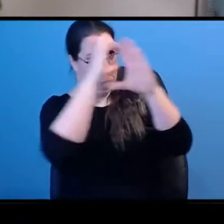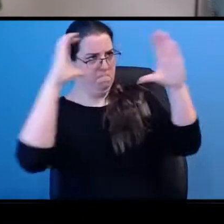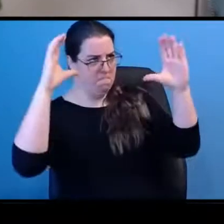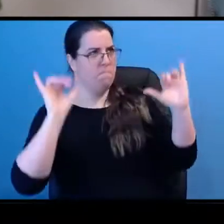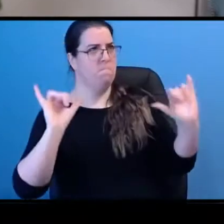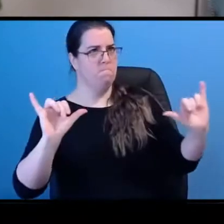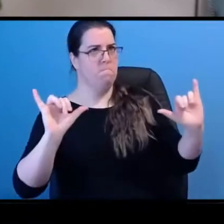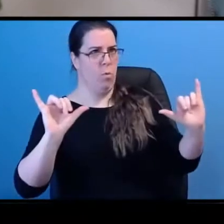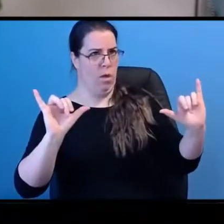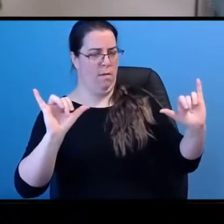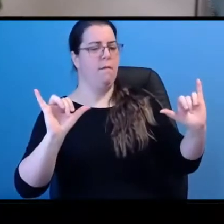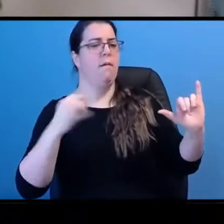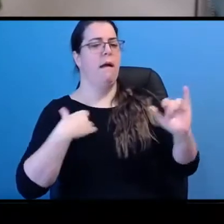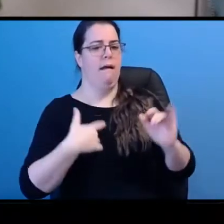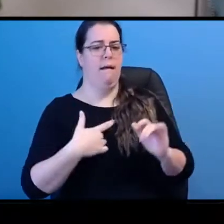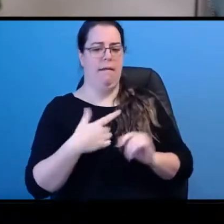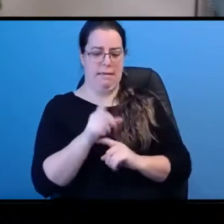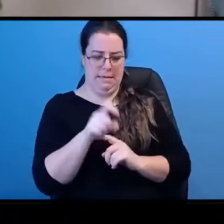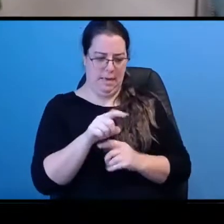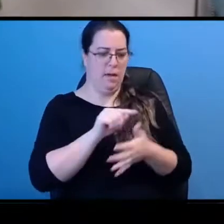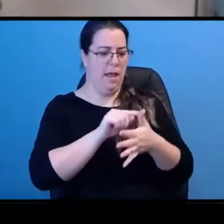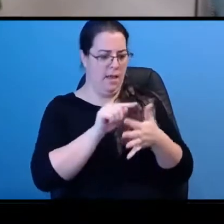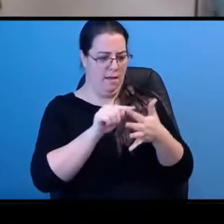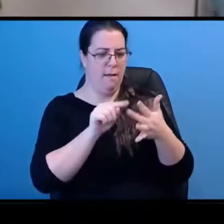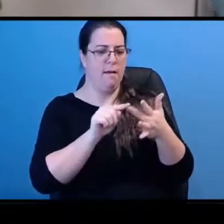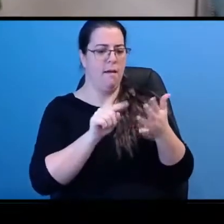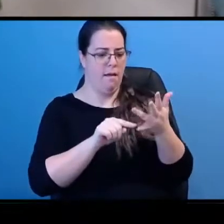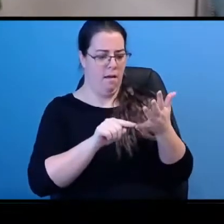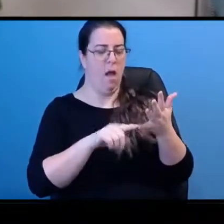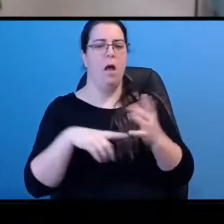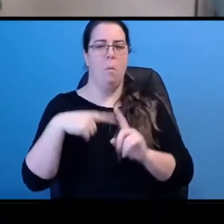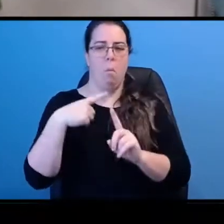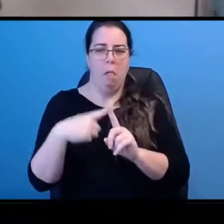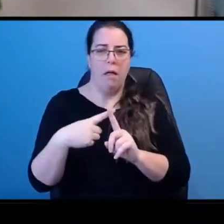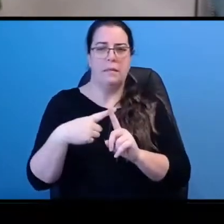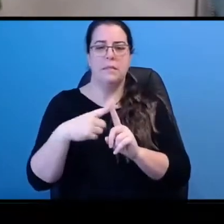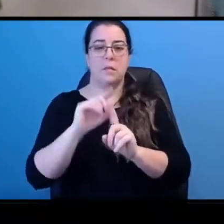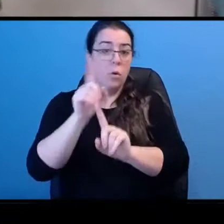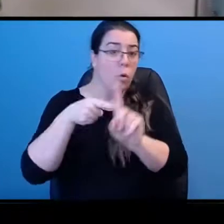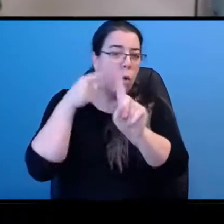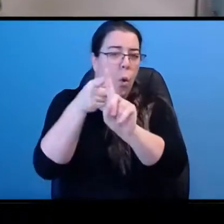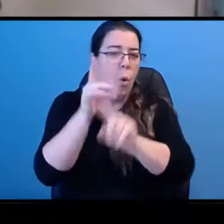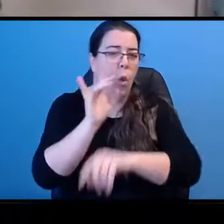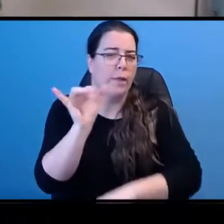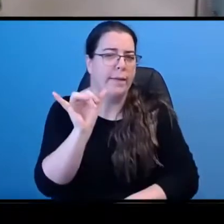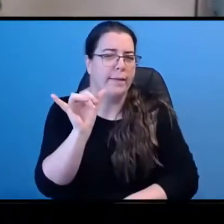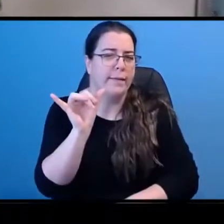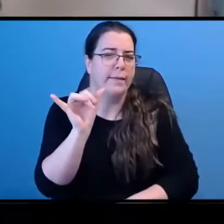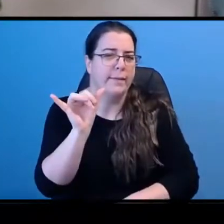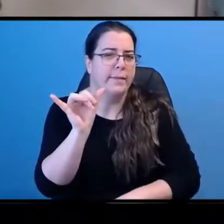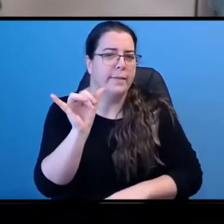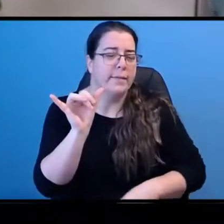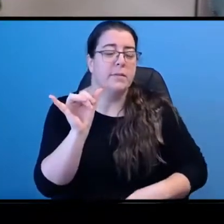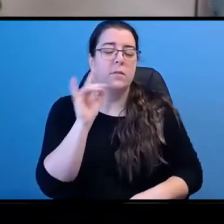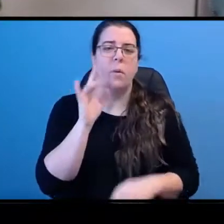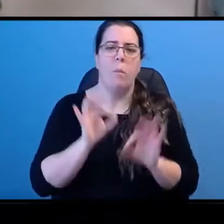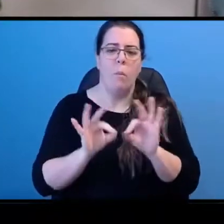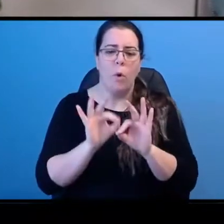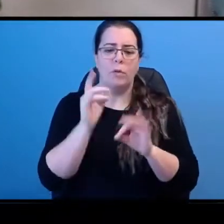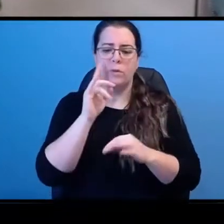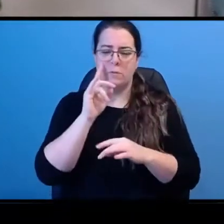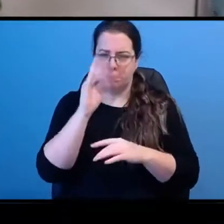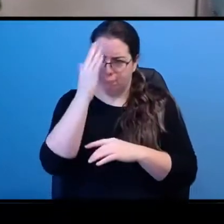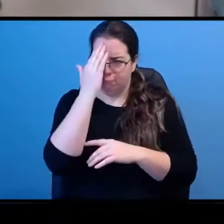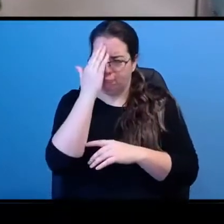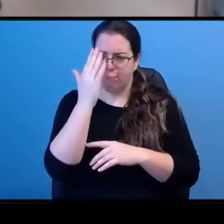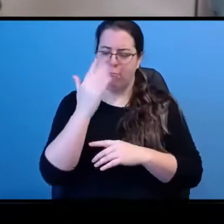picture, so that when you start writing, you already know sort of the journey that you need to take throughout this writing process,